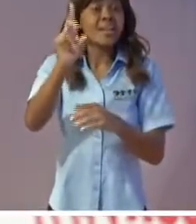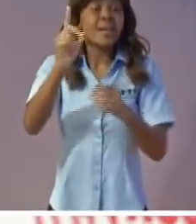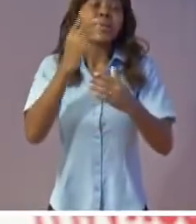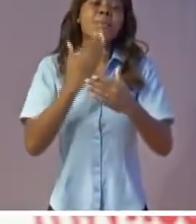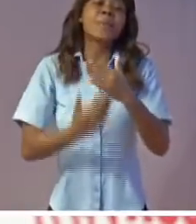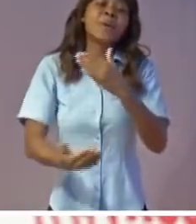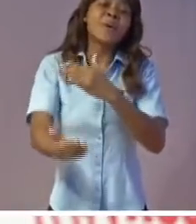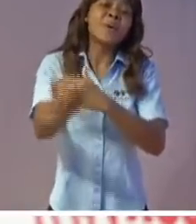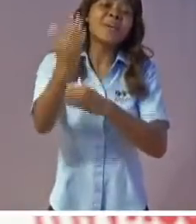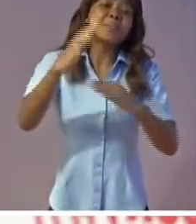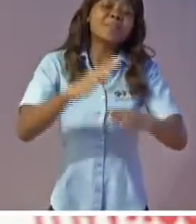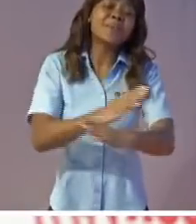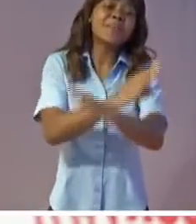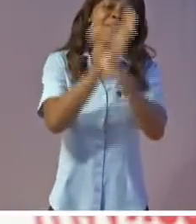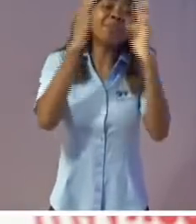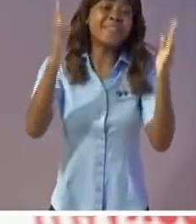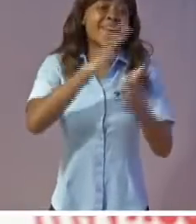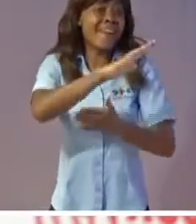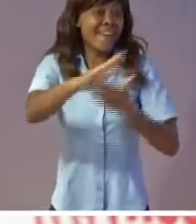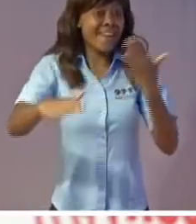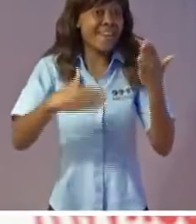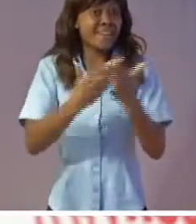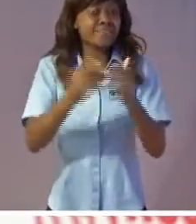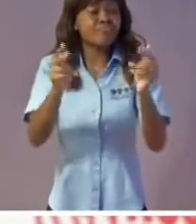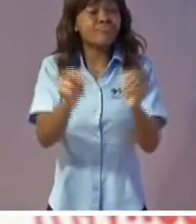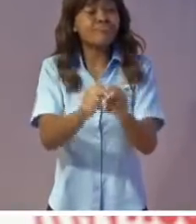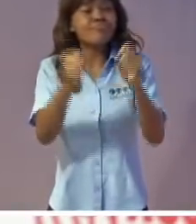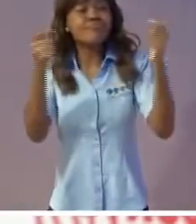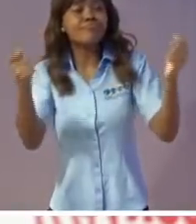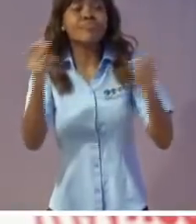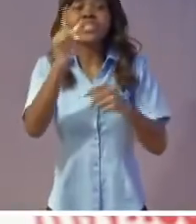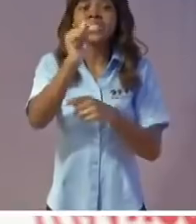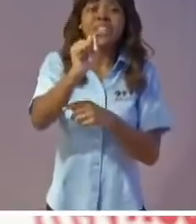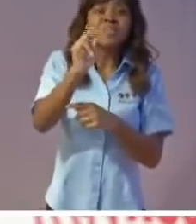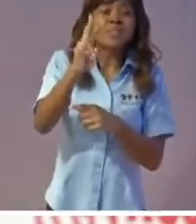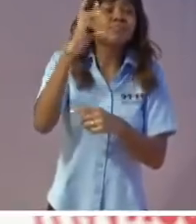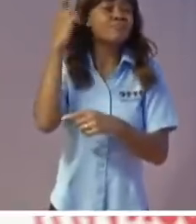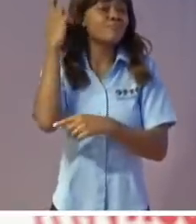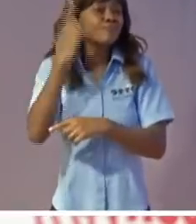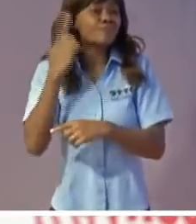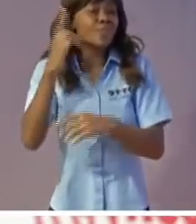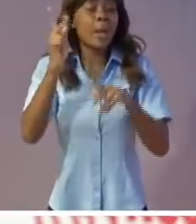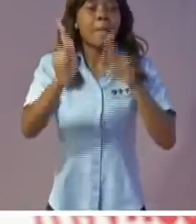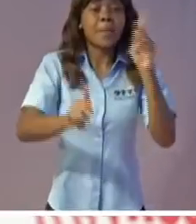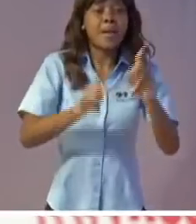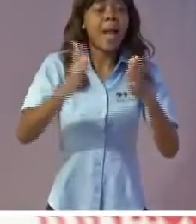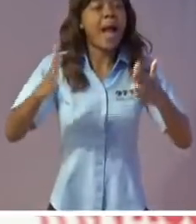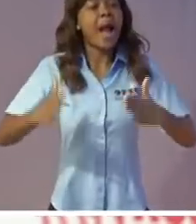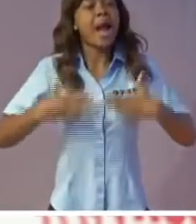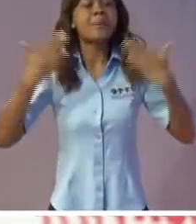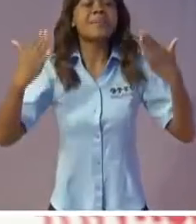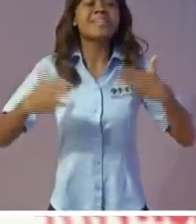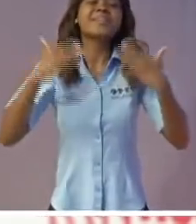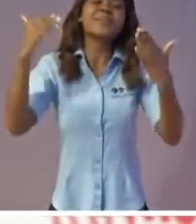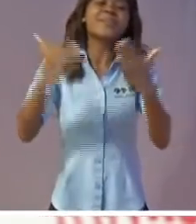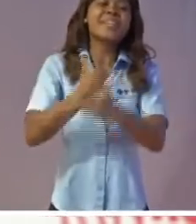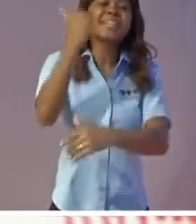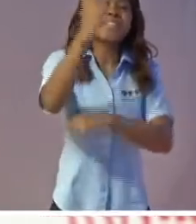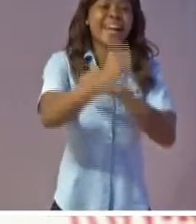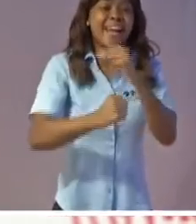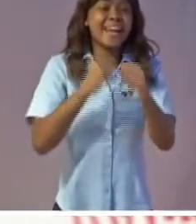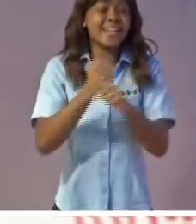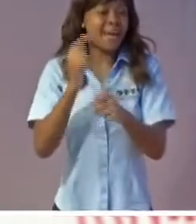members of the viewing and listening population of Trinidad and Tobago. A happy New Year 2022 to each and every one of you and